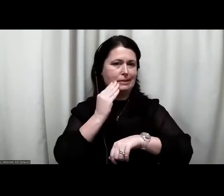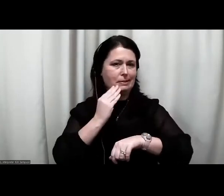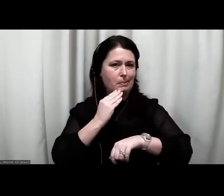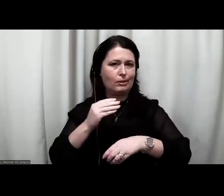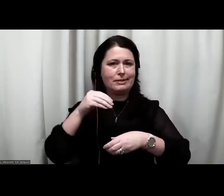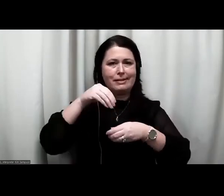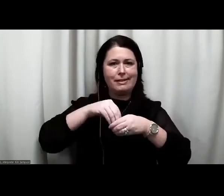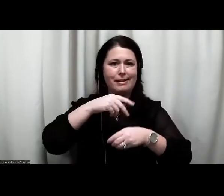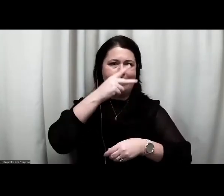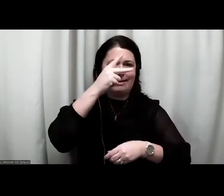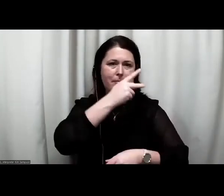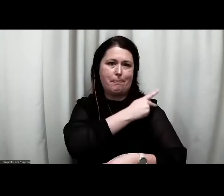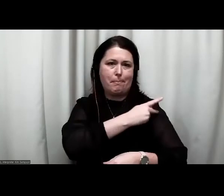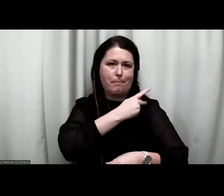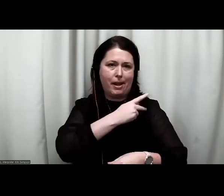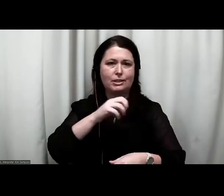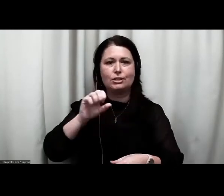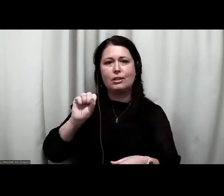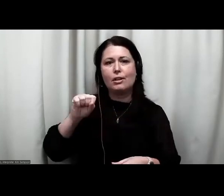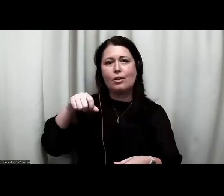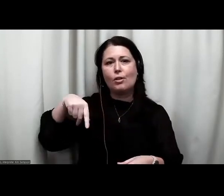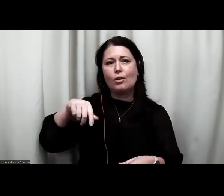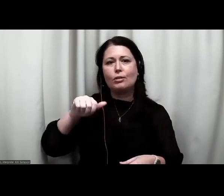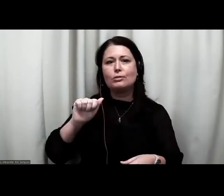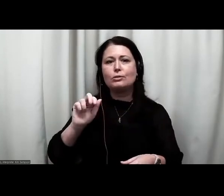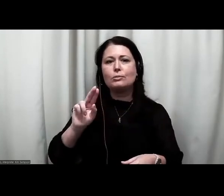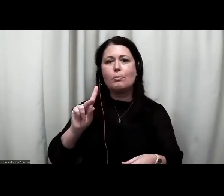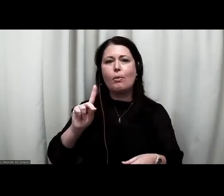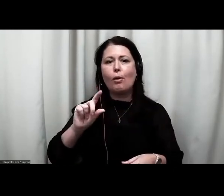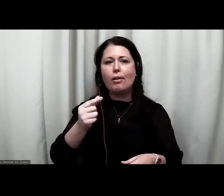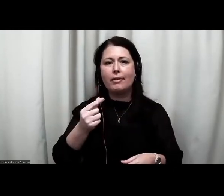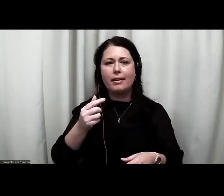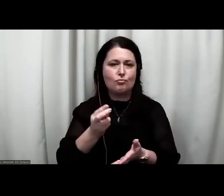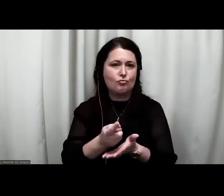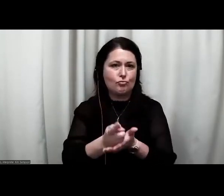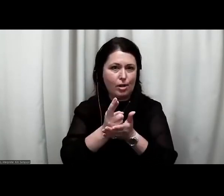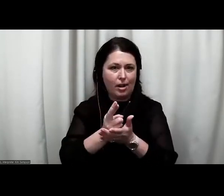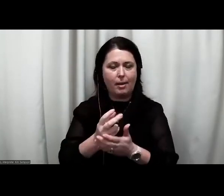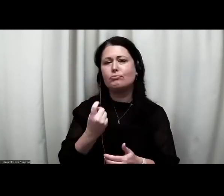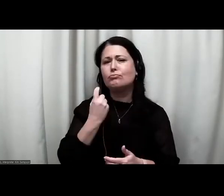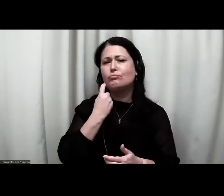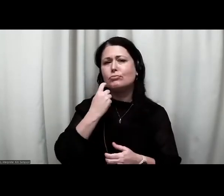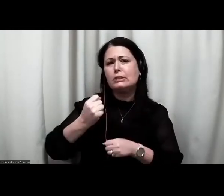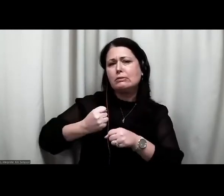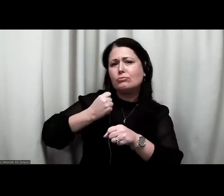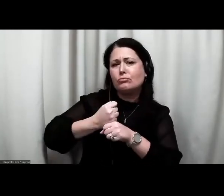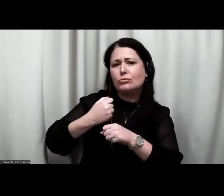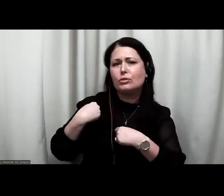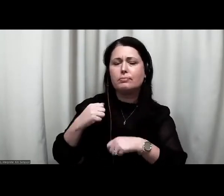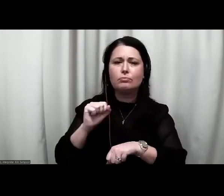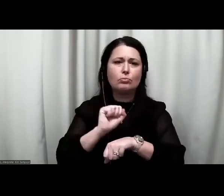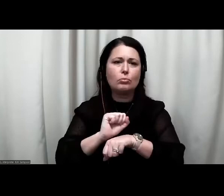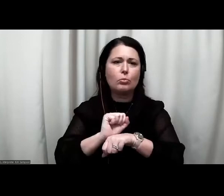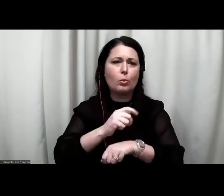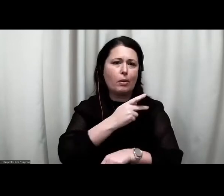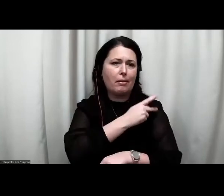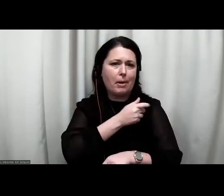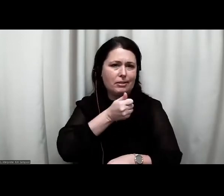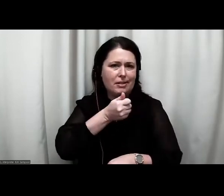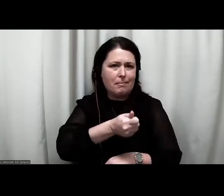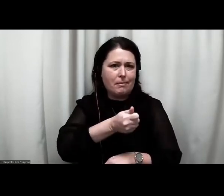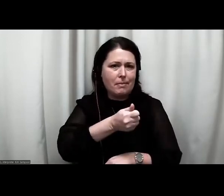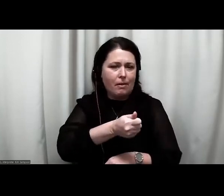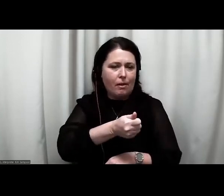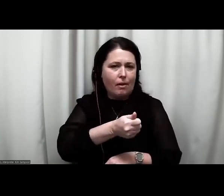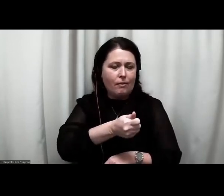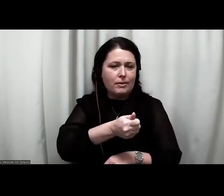Rehab Hospital, and over the last couple of years, I've worked with patients who have said that